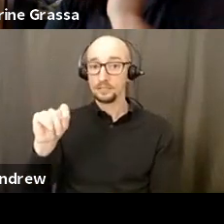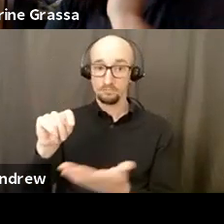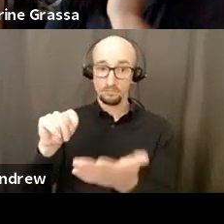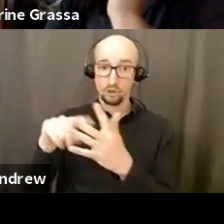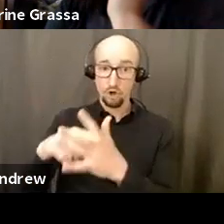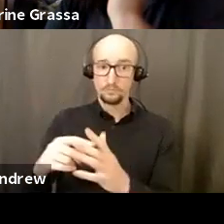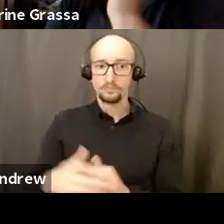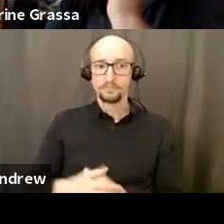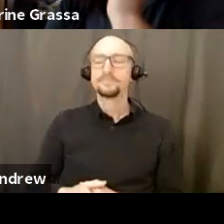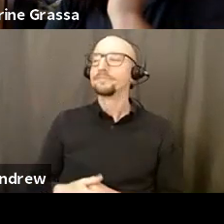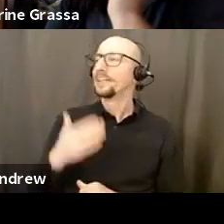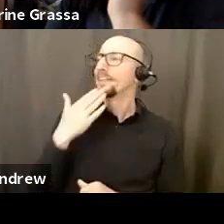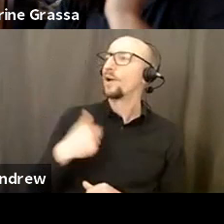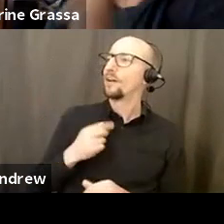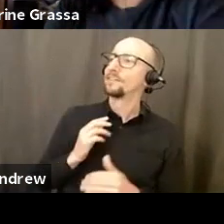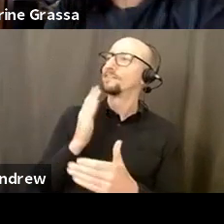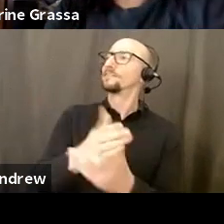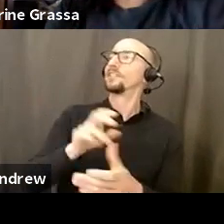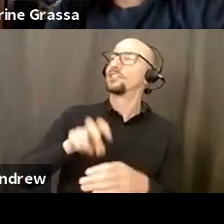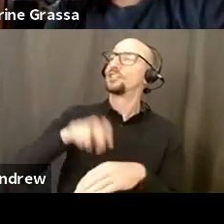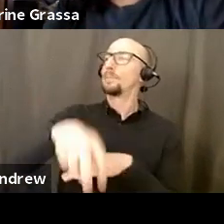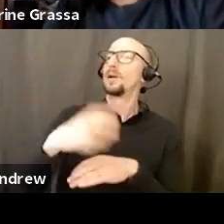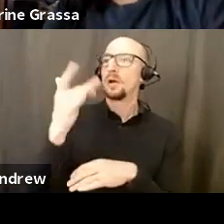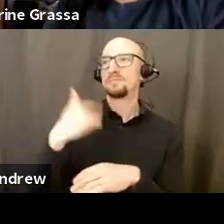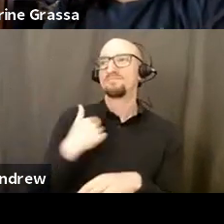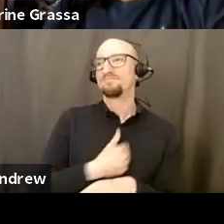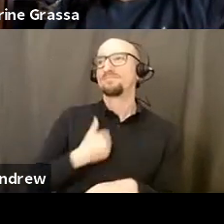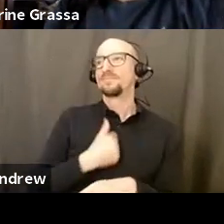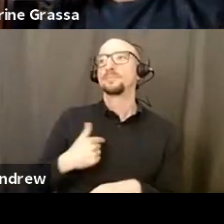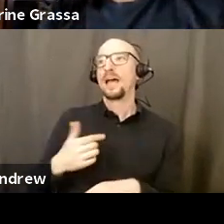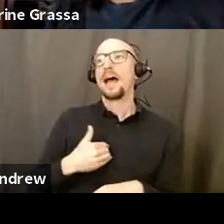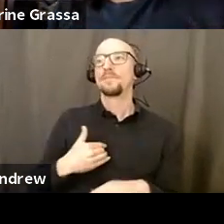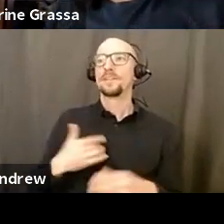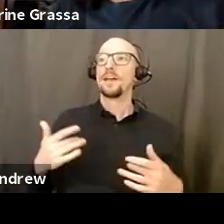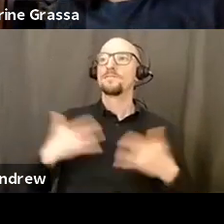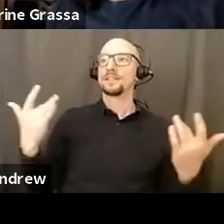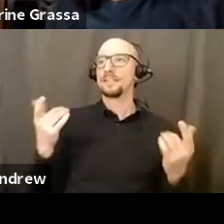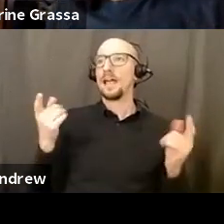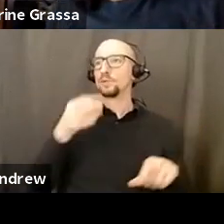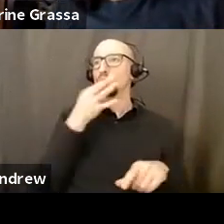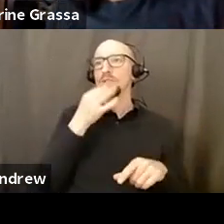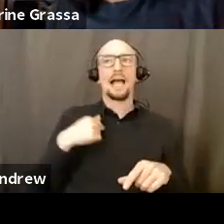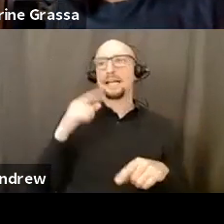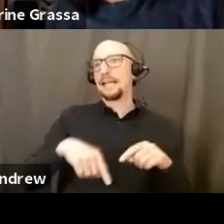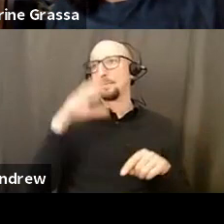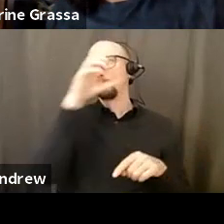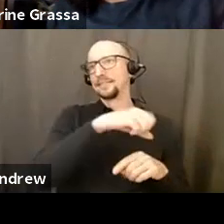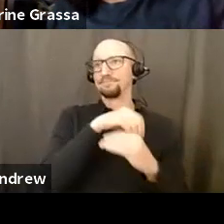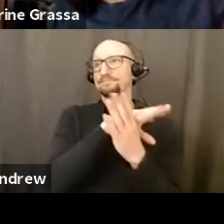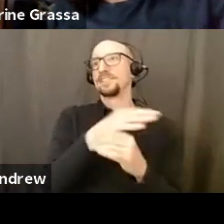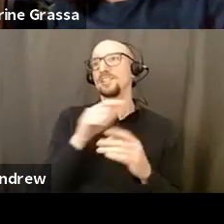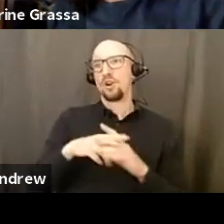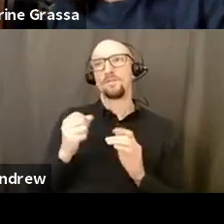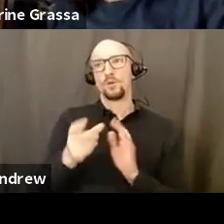Thank you. I'm jumping in because I apologize in advance. I have an event, virtual event at school that I cannot miss that begins in a